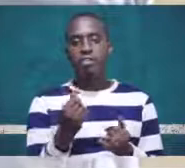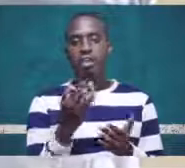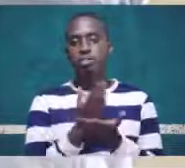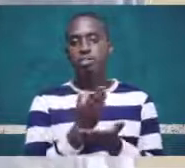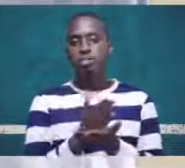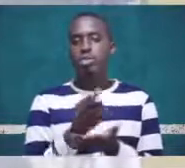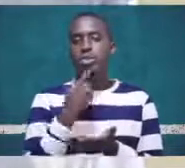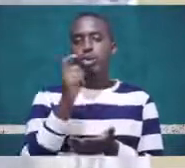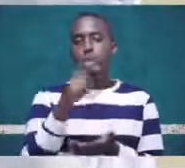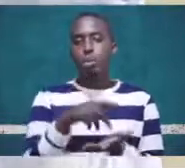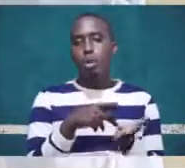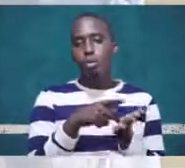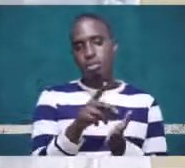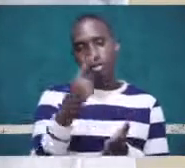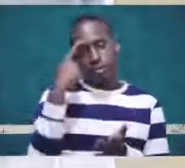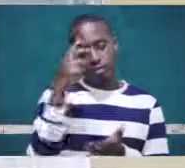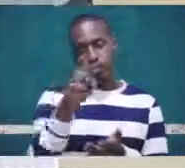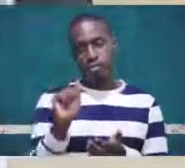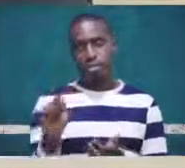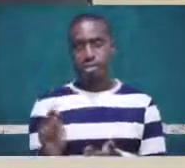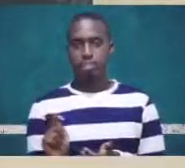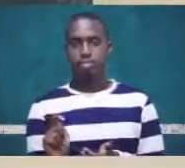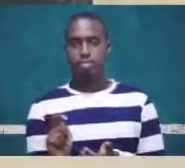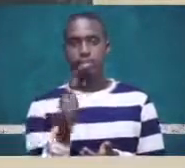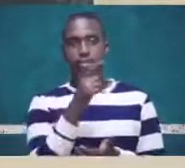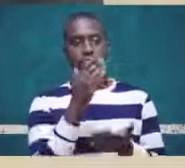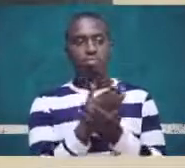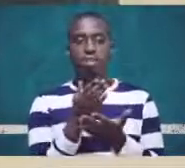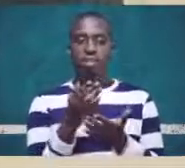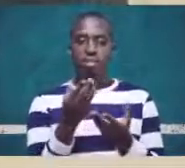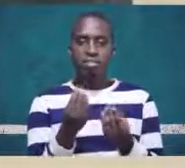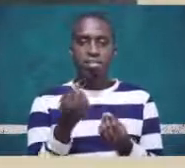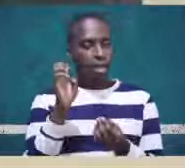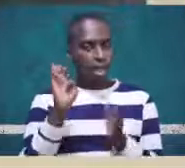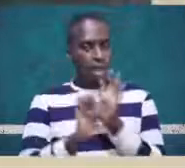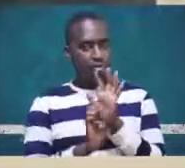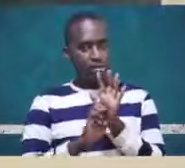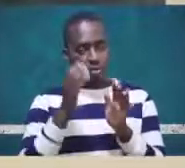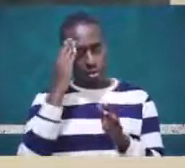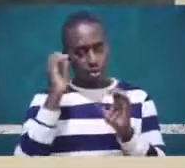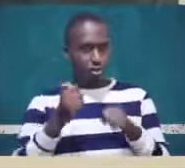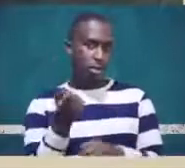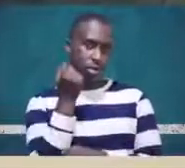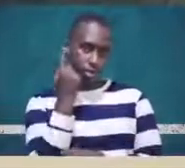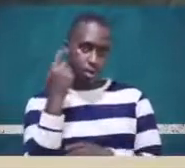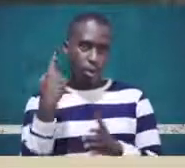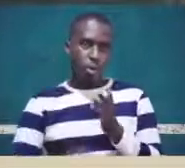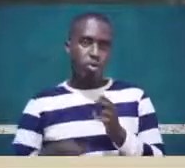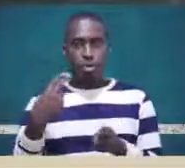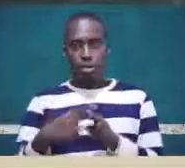that you have to pay for tax. This is just a simple example for you to understand what you call